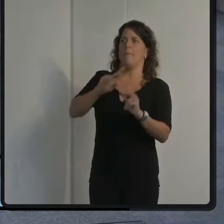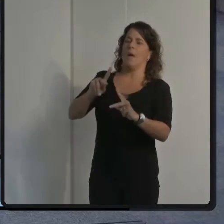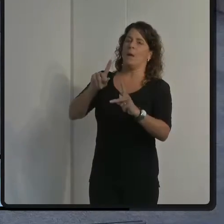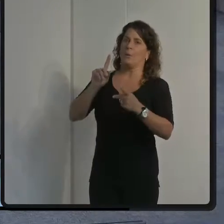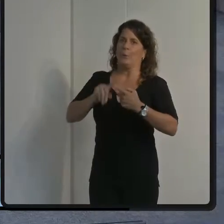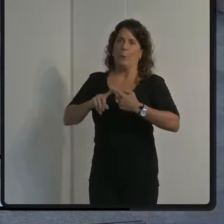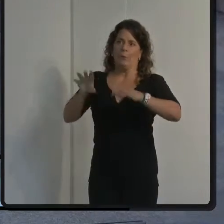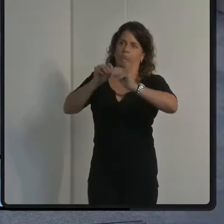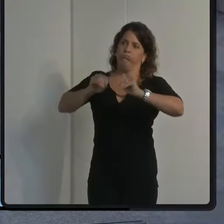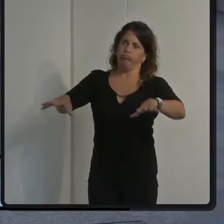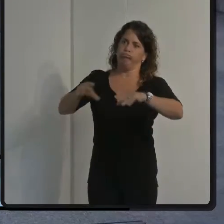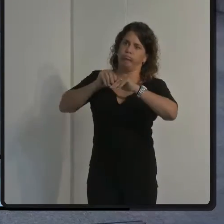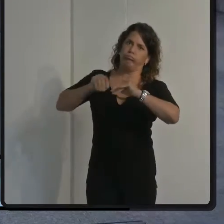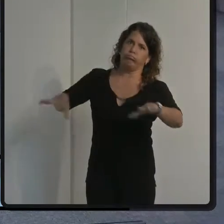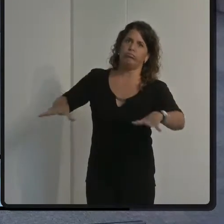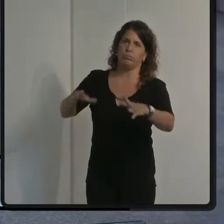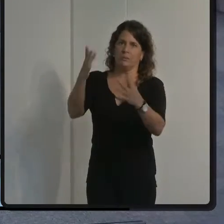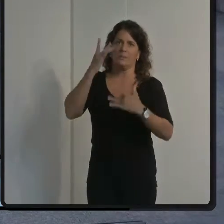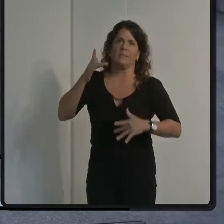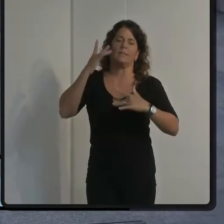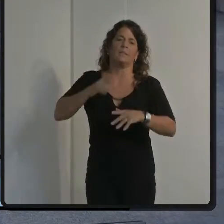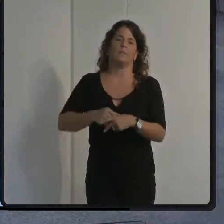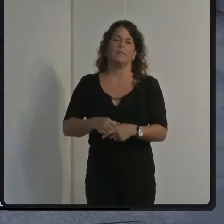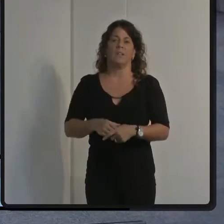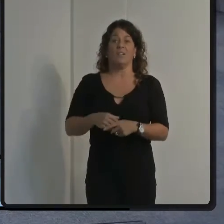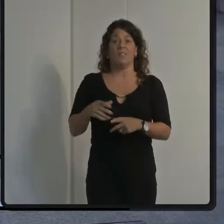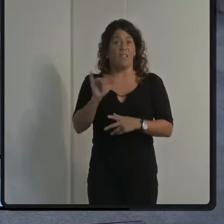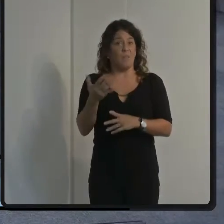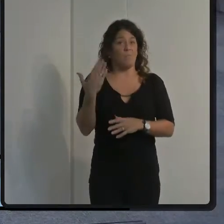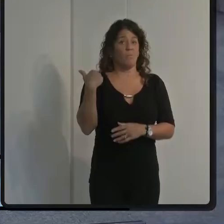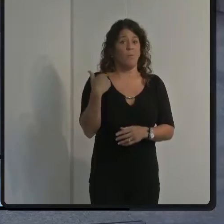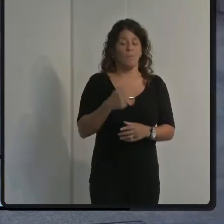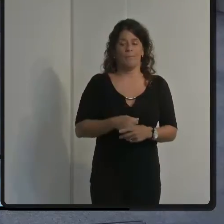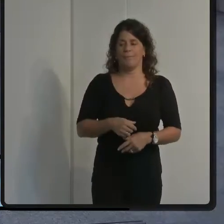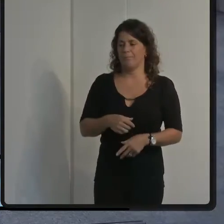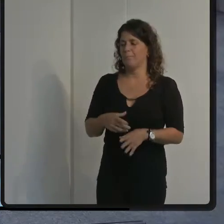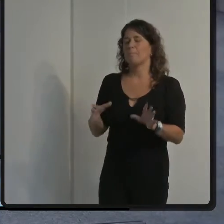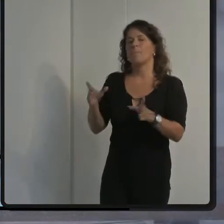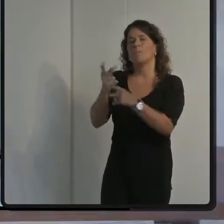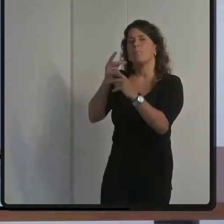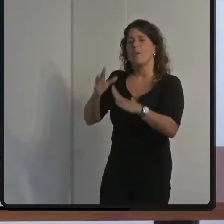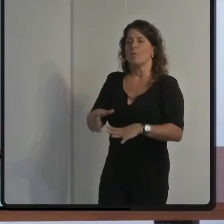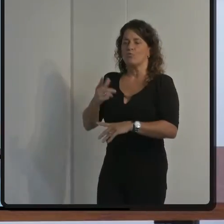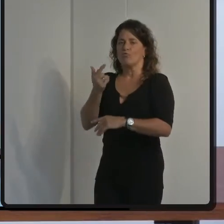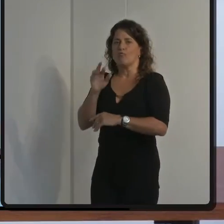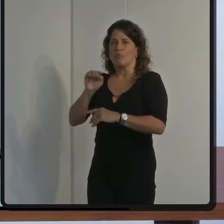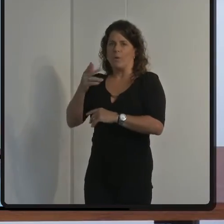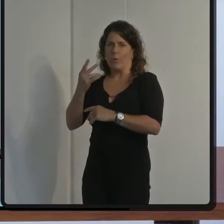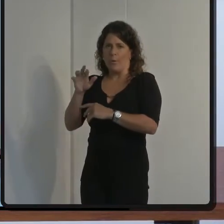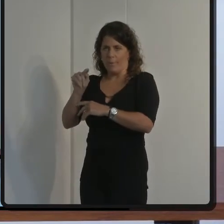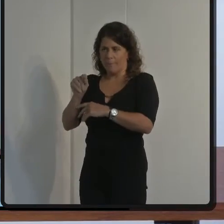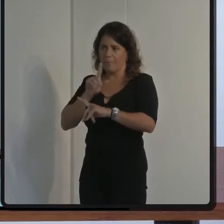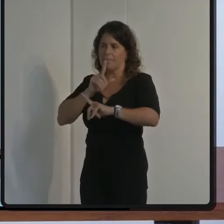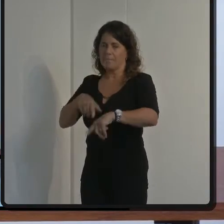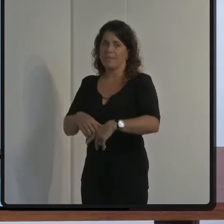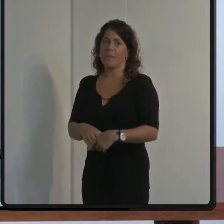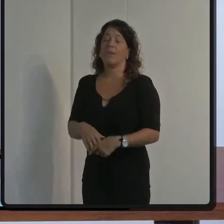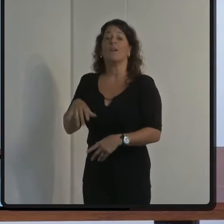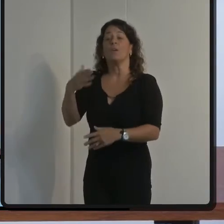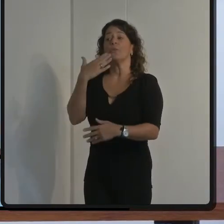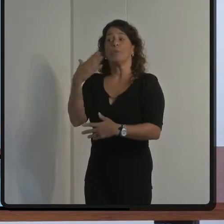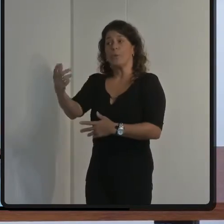a similar situation in a month or two? I think it's a really good question, and it has to do with the context. If you remember the first